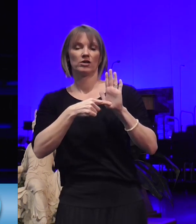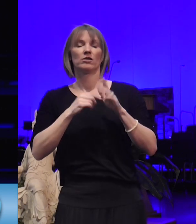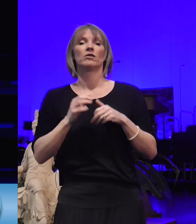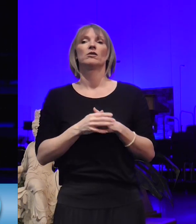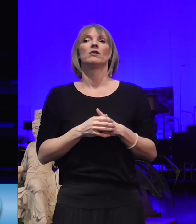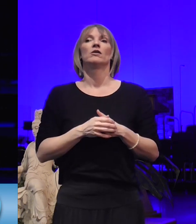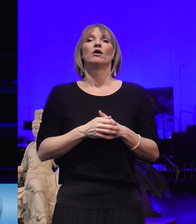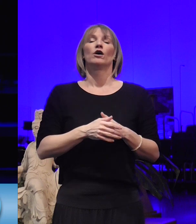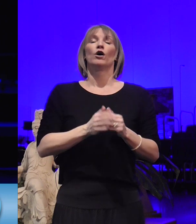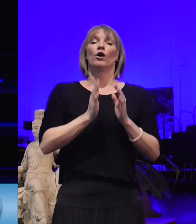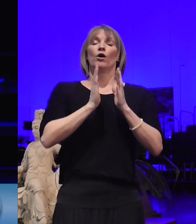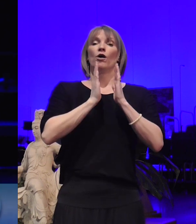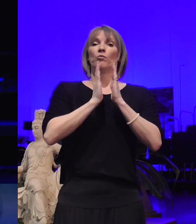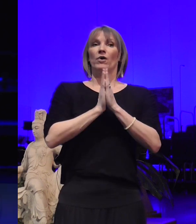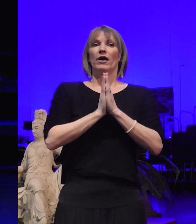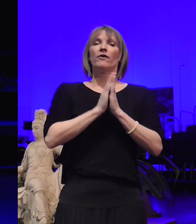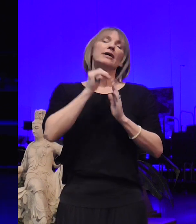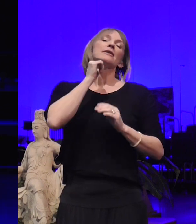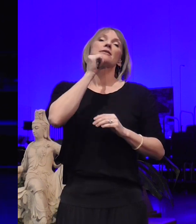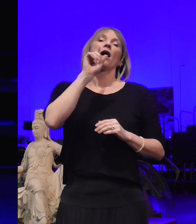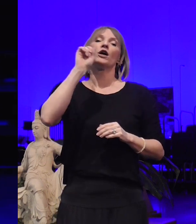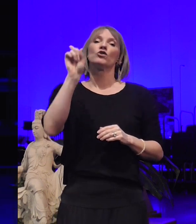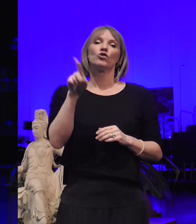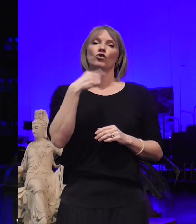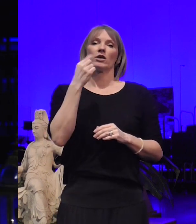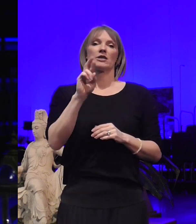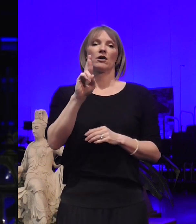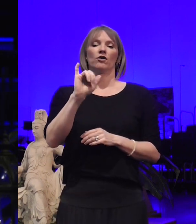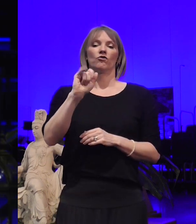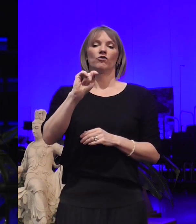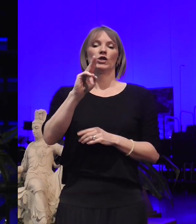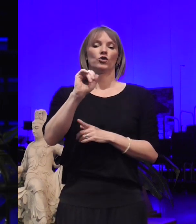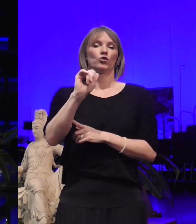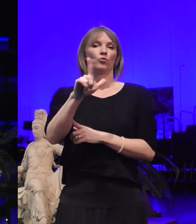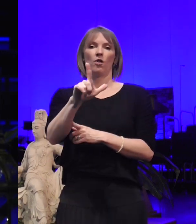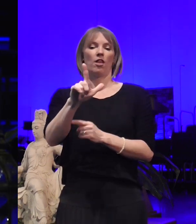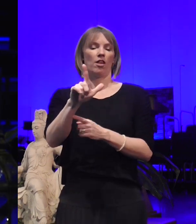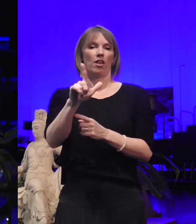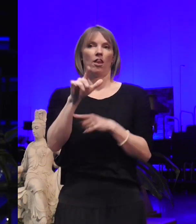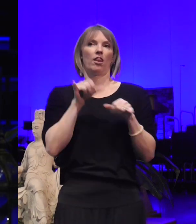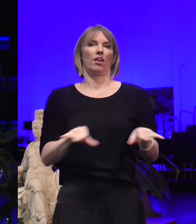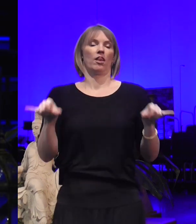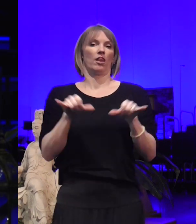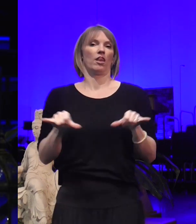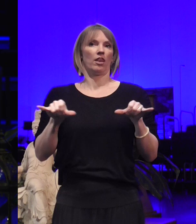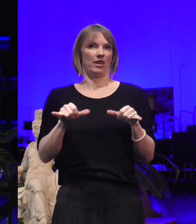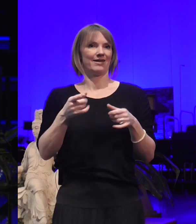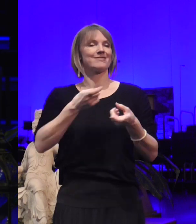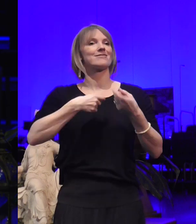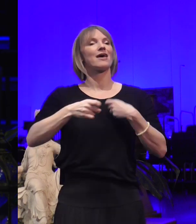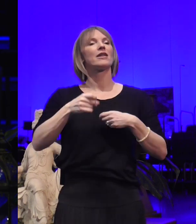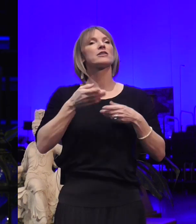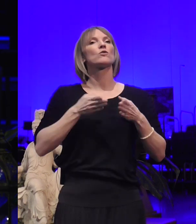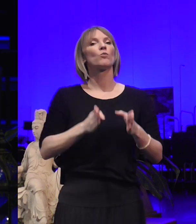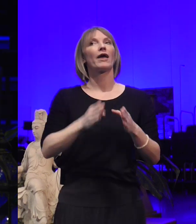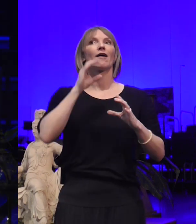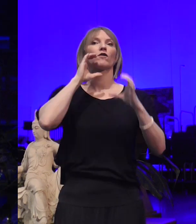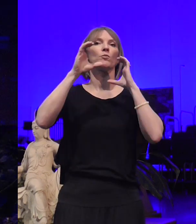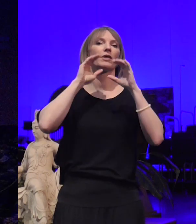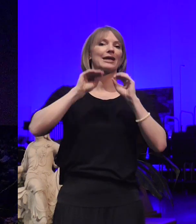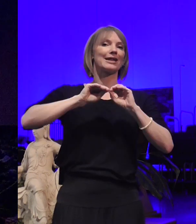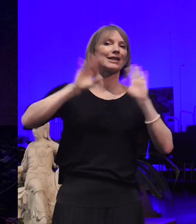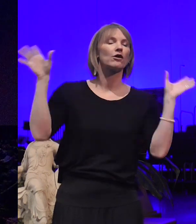Prayer isn't just a ritual. It's a way of communicating clearly